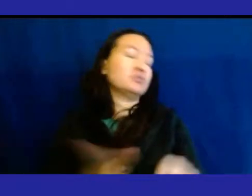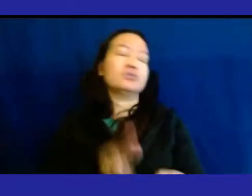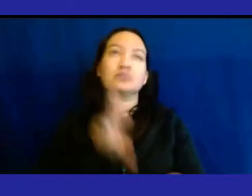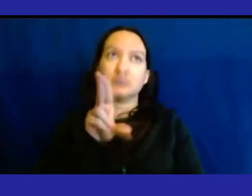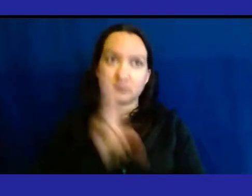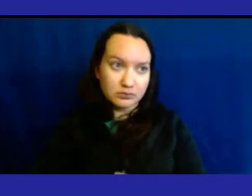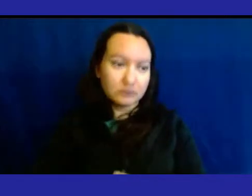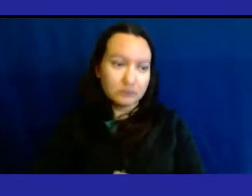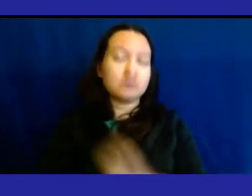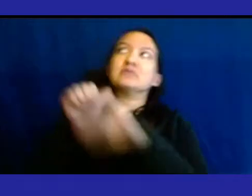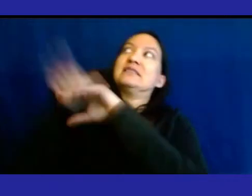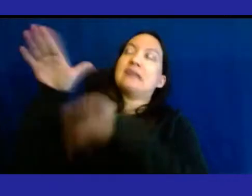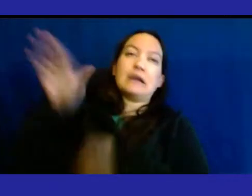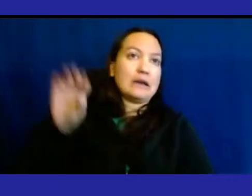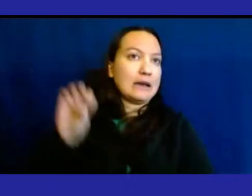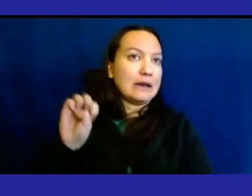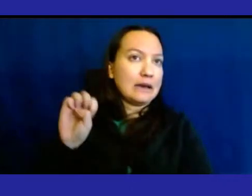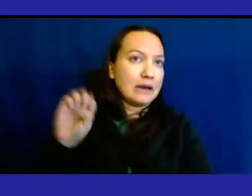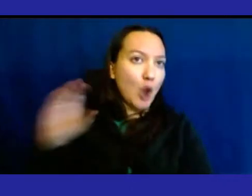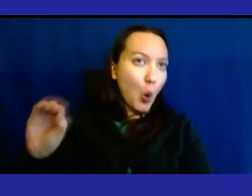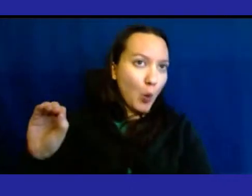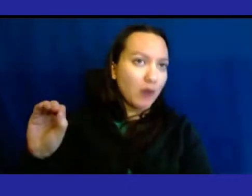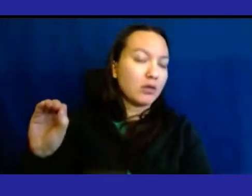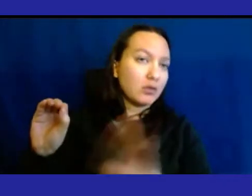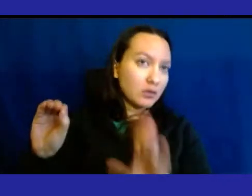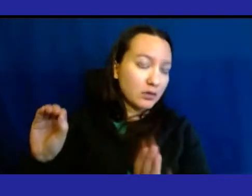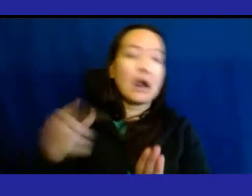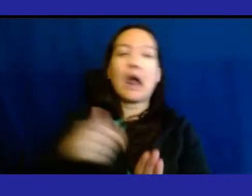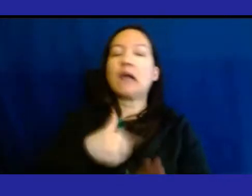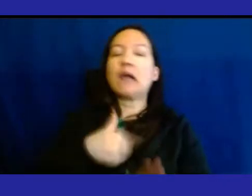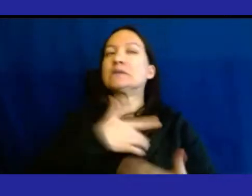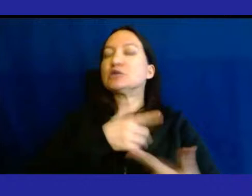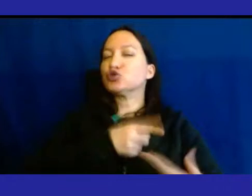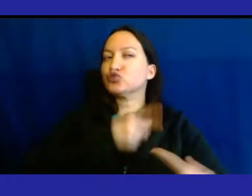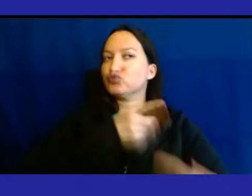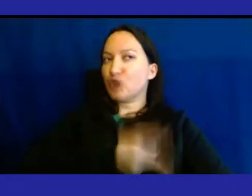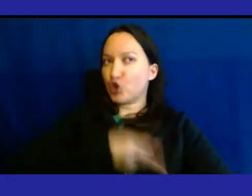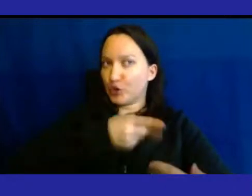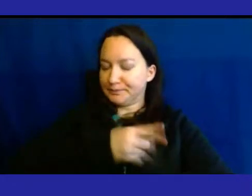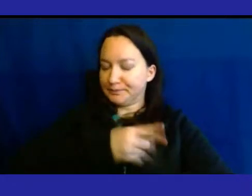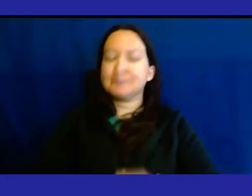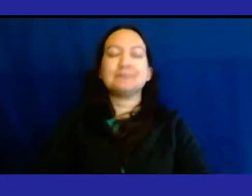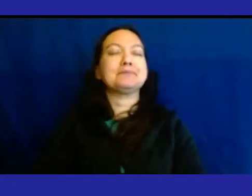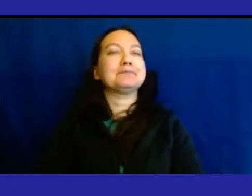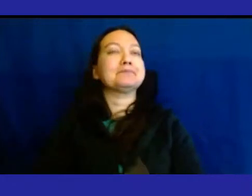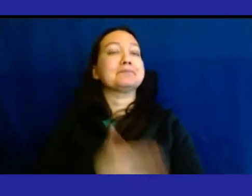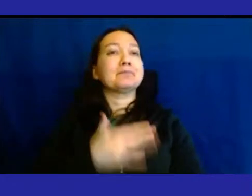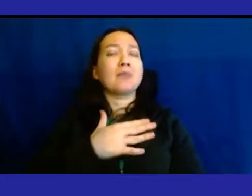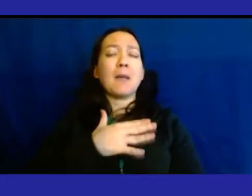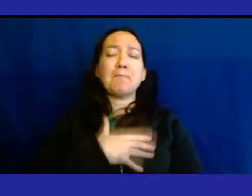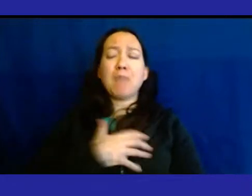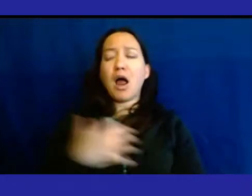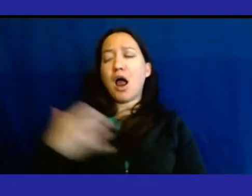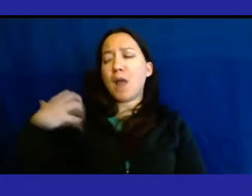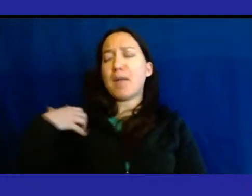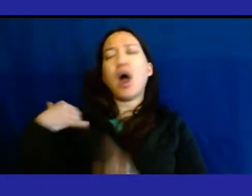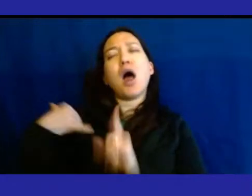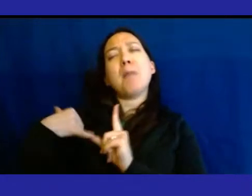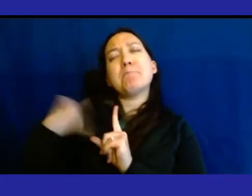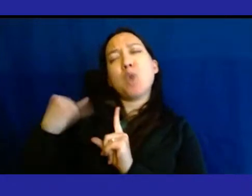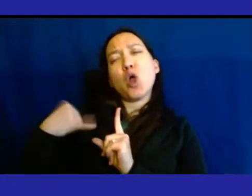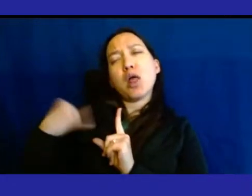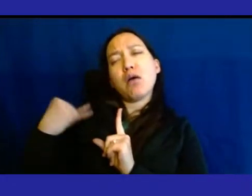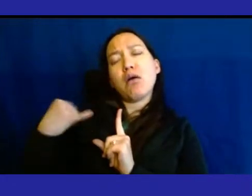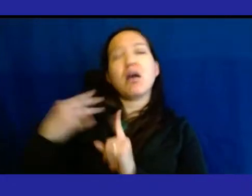off to EEO. The ones that I struggle with are My boss is bullying me.